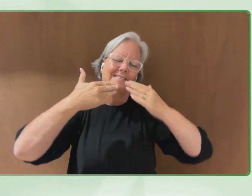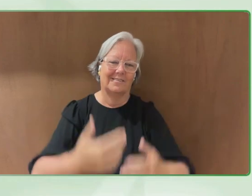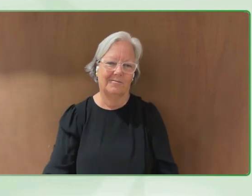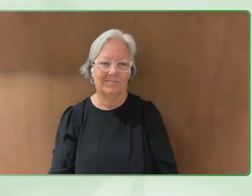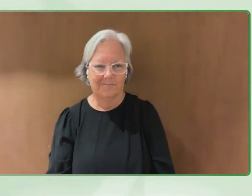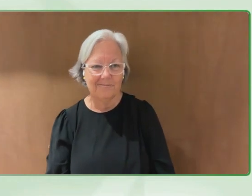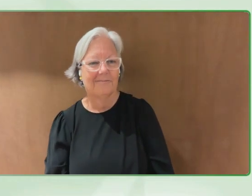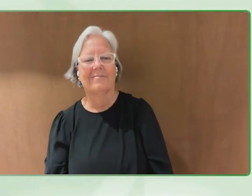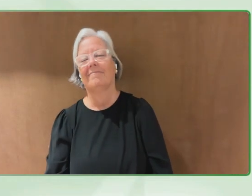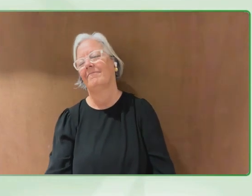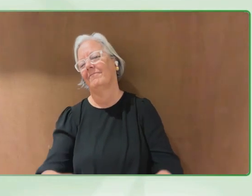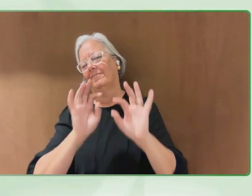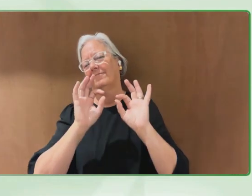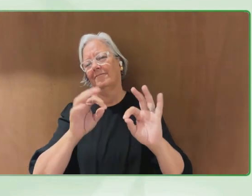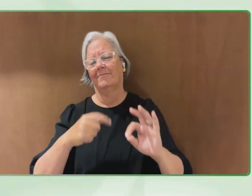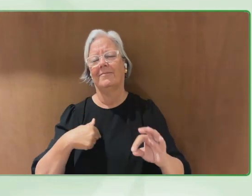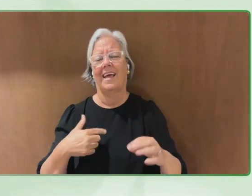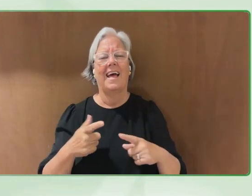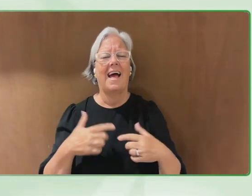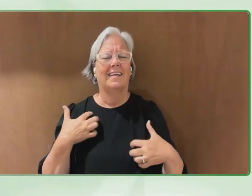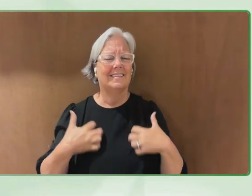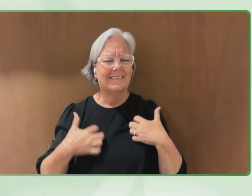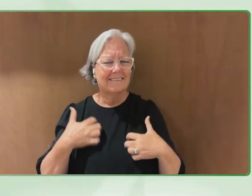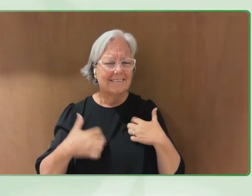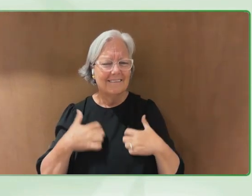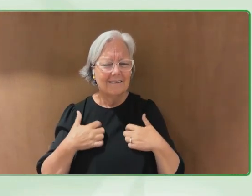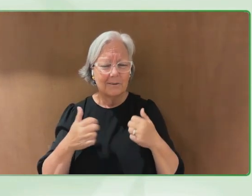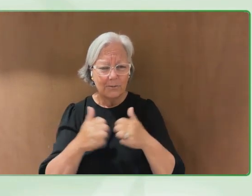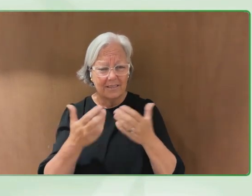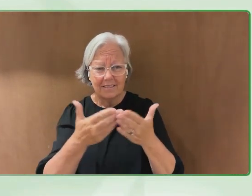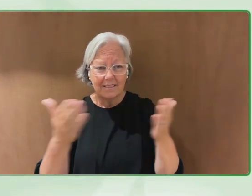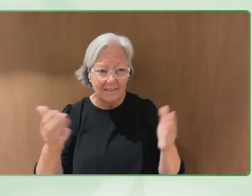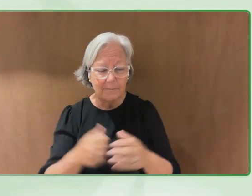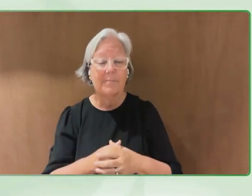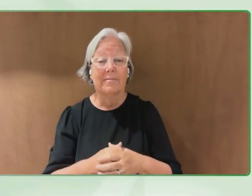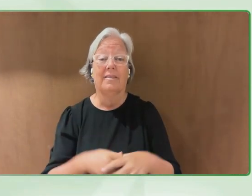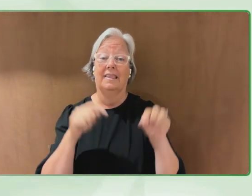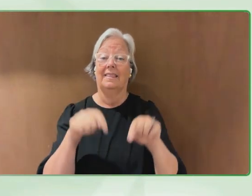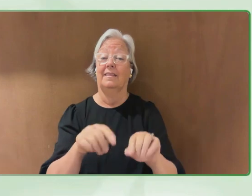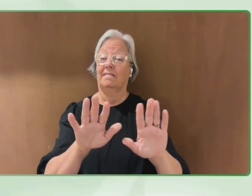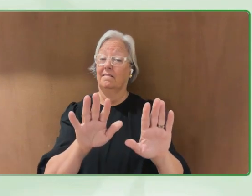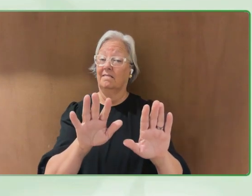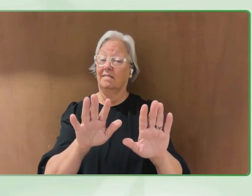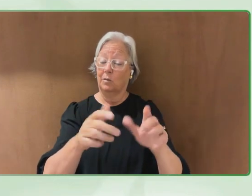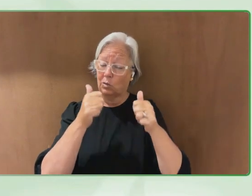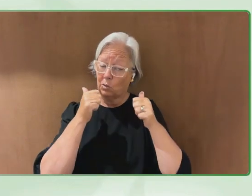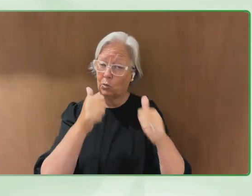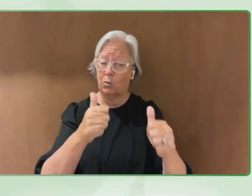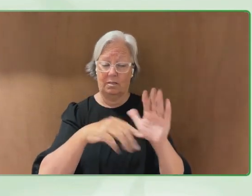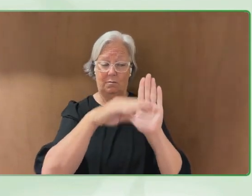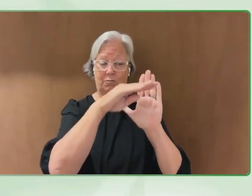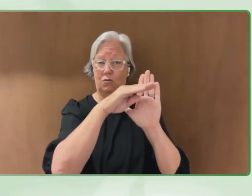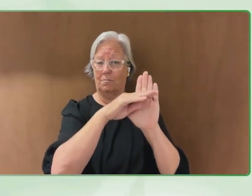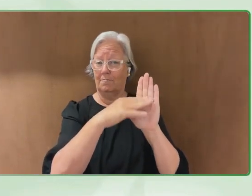so exciting. I'm really thrilled today. We've got such a cool program for you guys. We are bringing